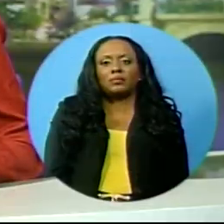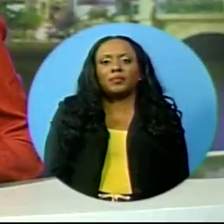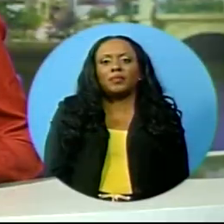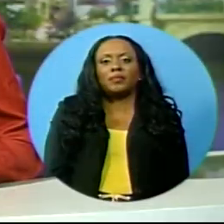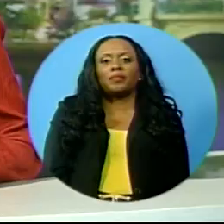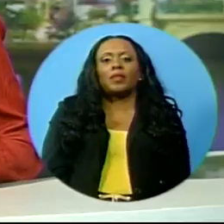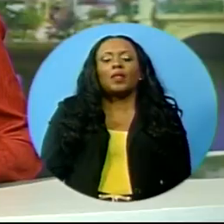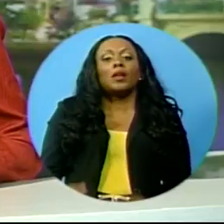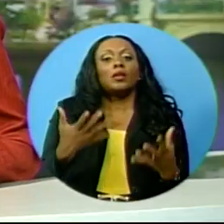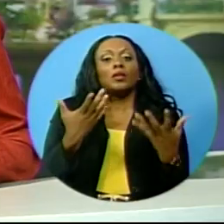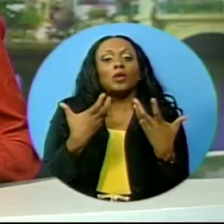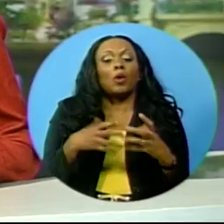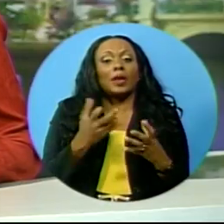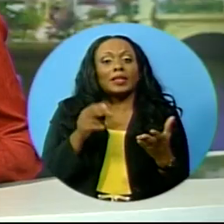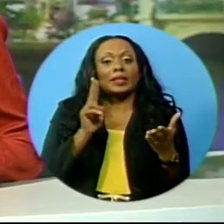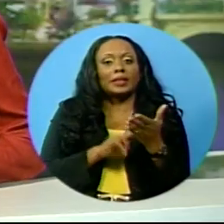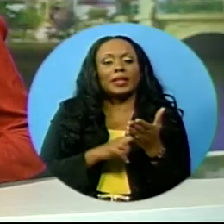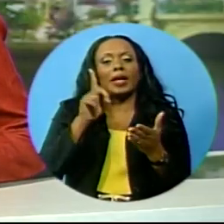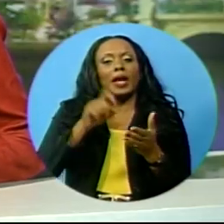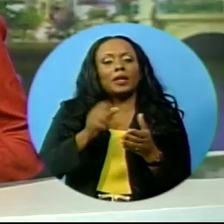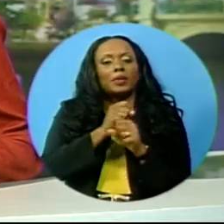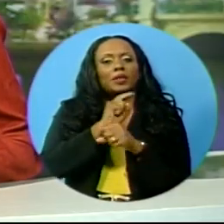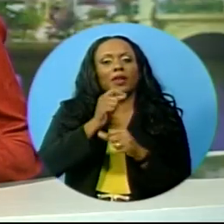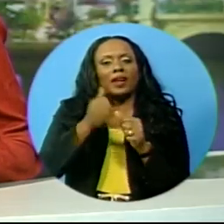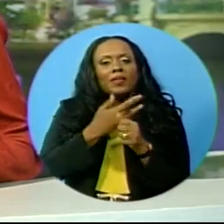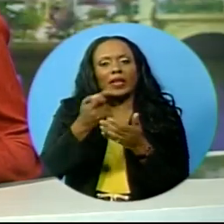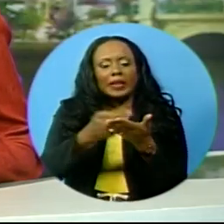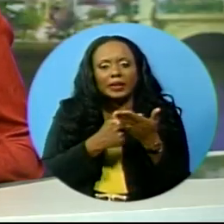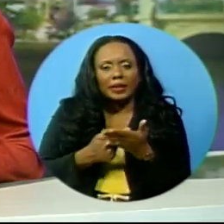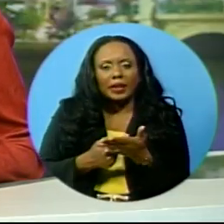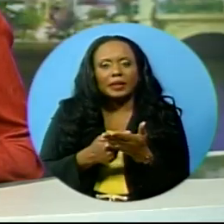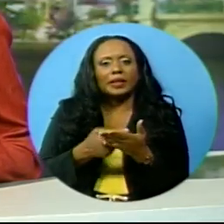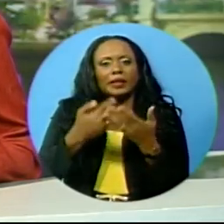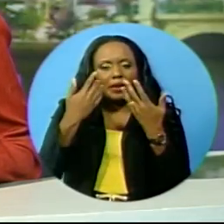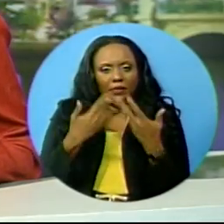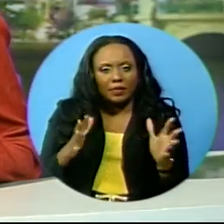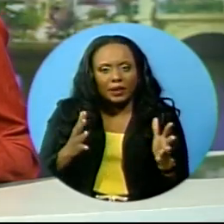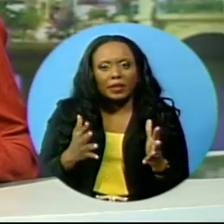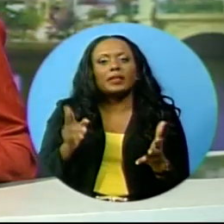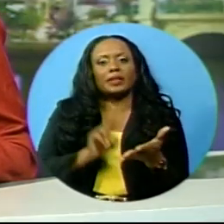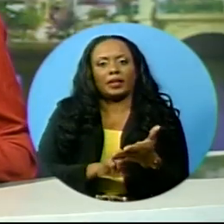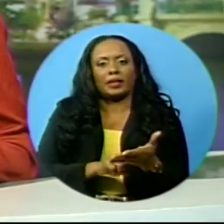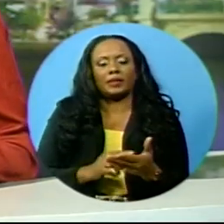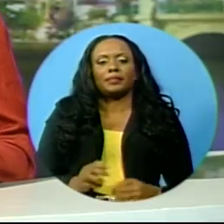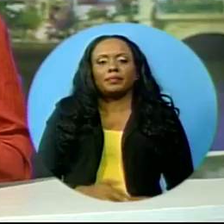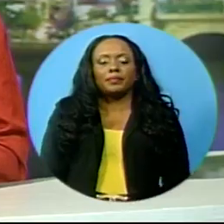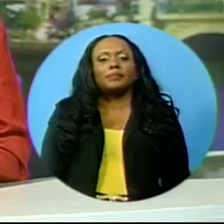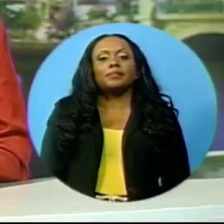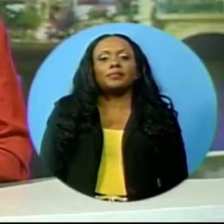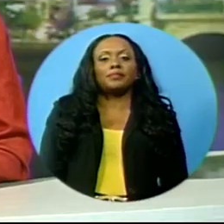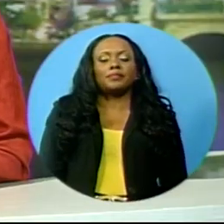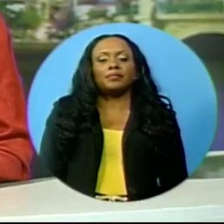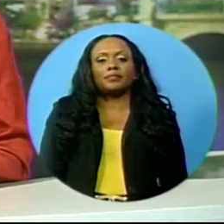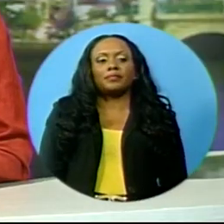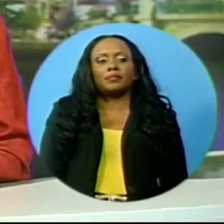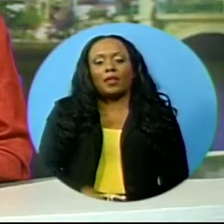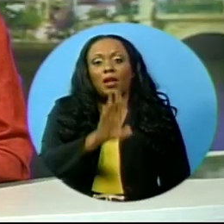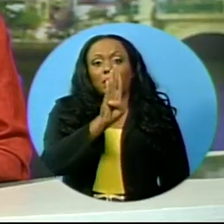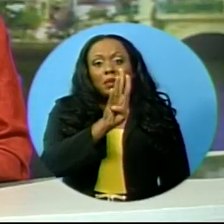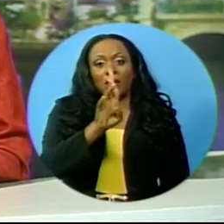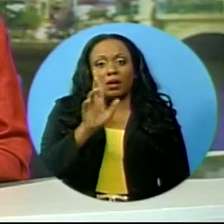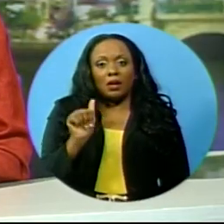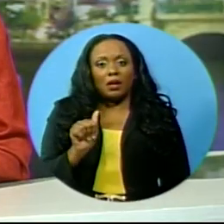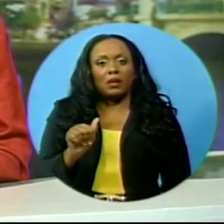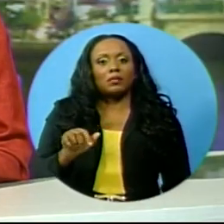suspended until the terms and conditions of service are discussed and finalized. Well, the Barbados Revenue Authority